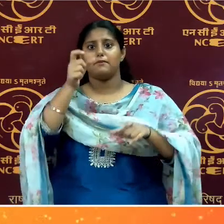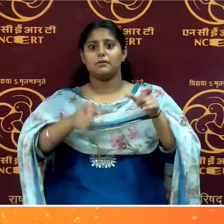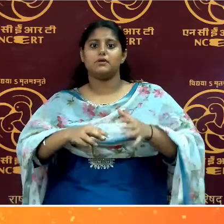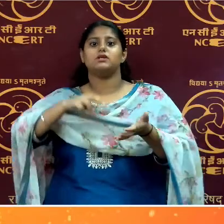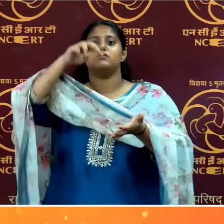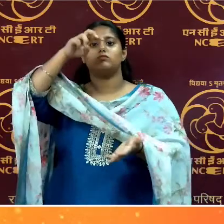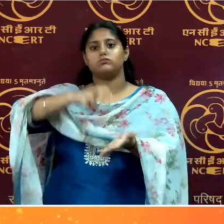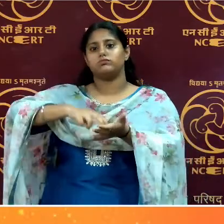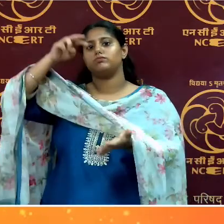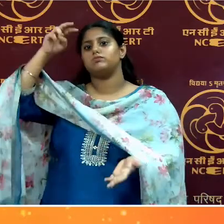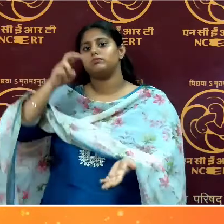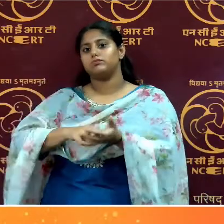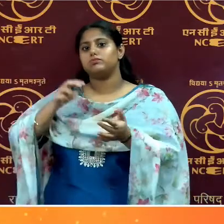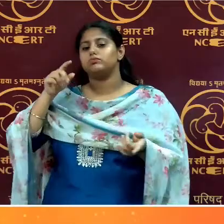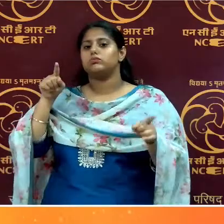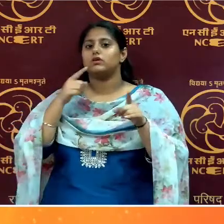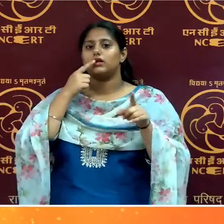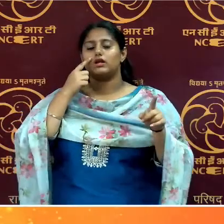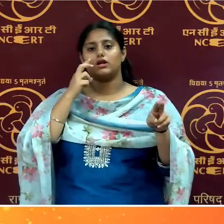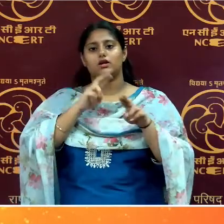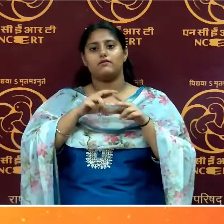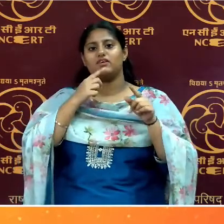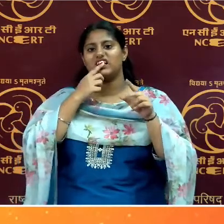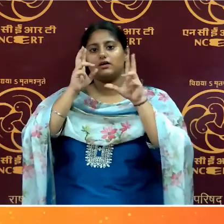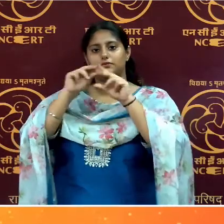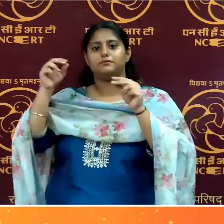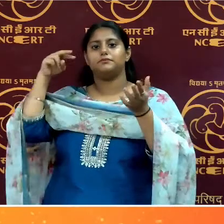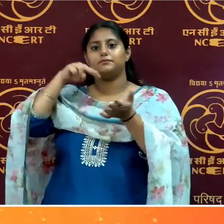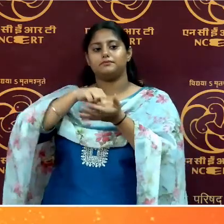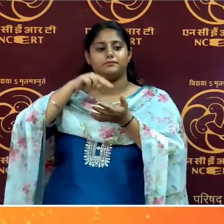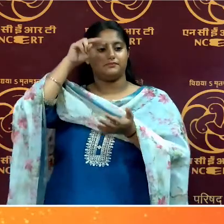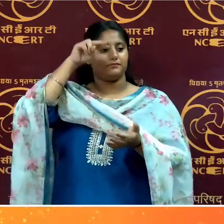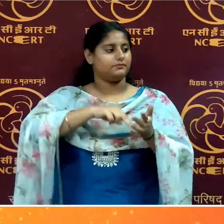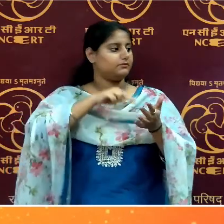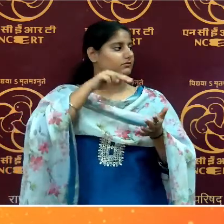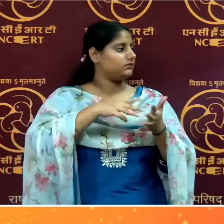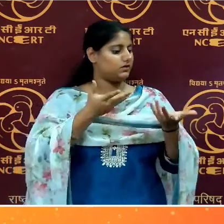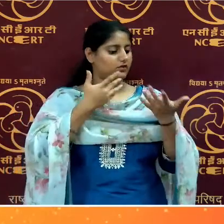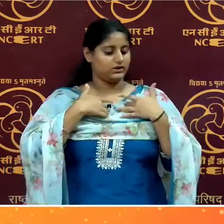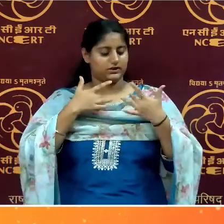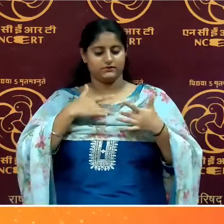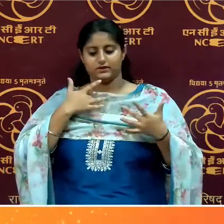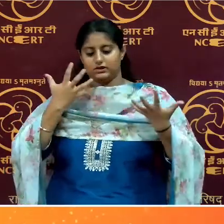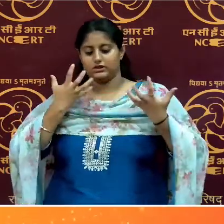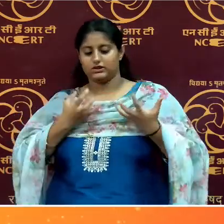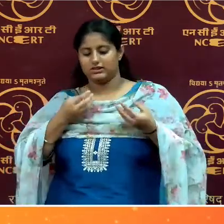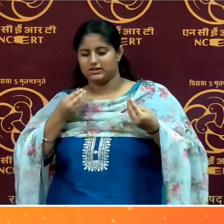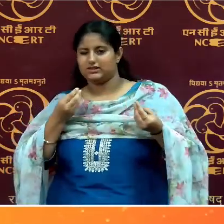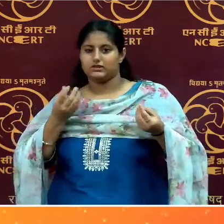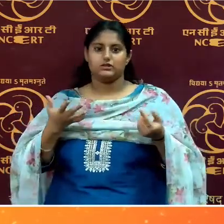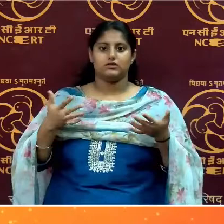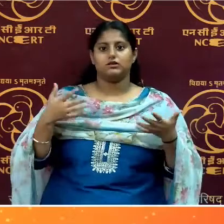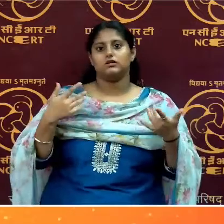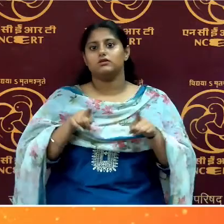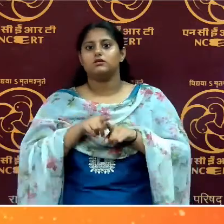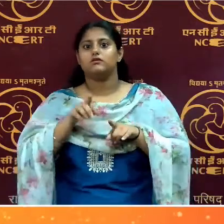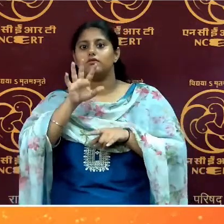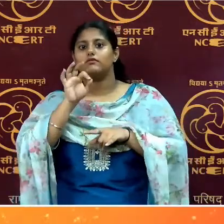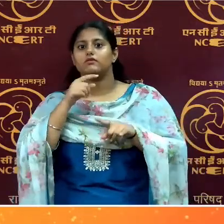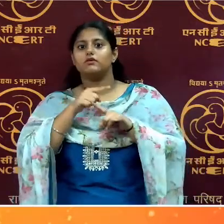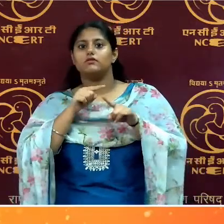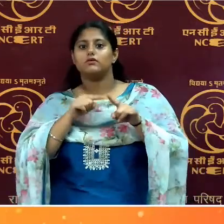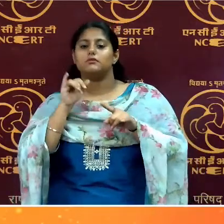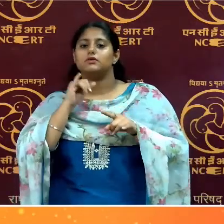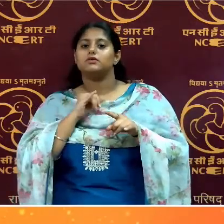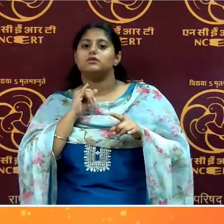when they are on moon because they feel lighter. Lighter. Okay. So that's the reason, because see, 50 divided by 6, so barely